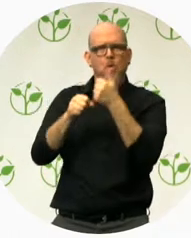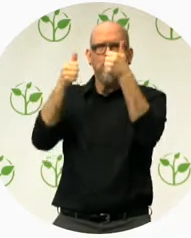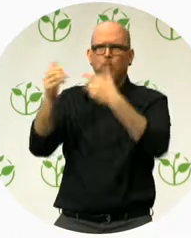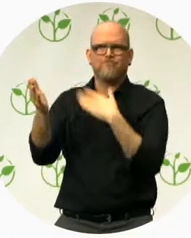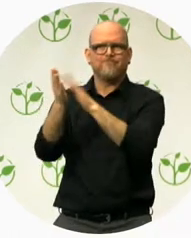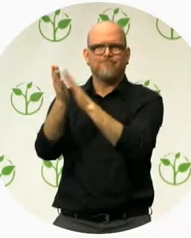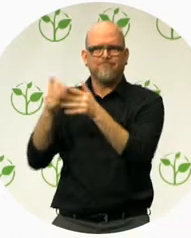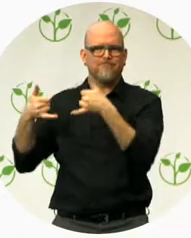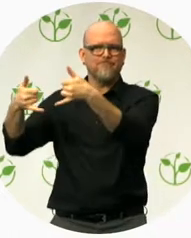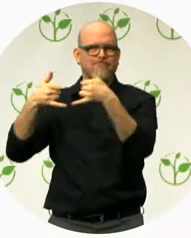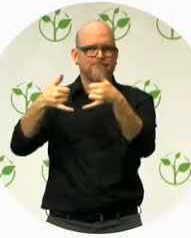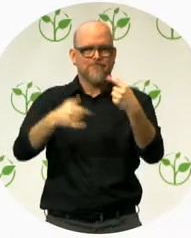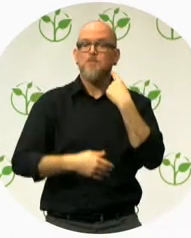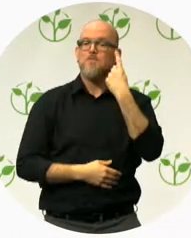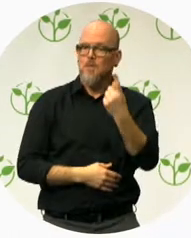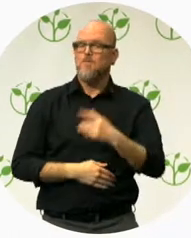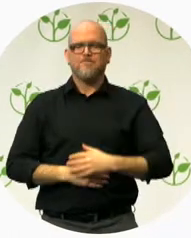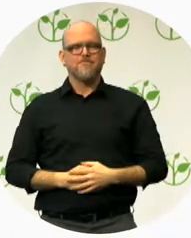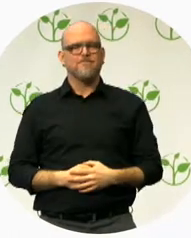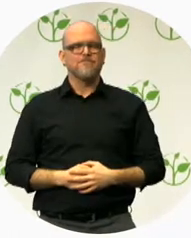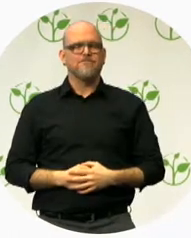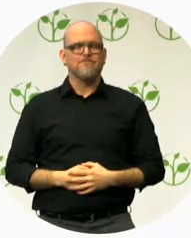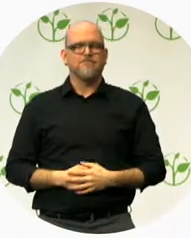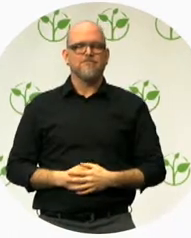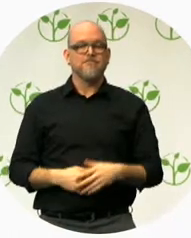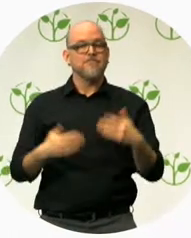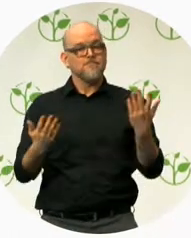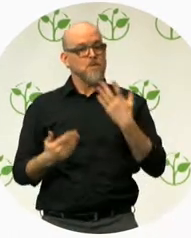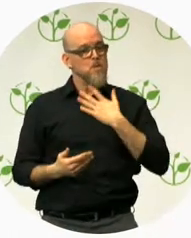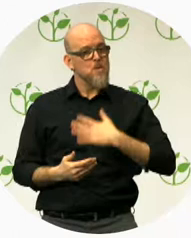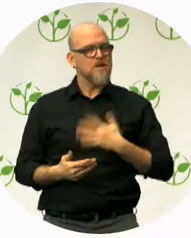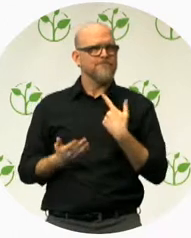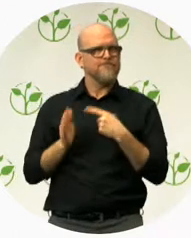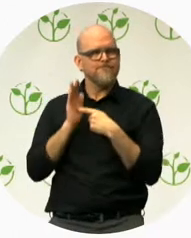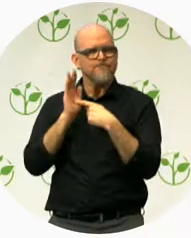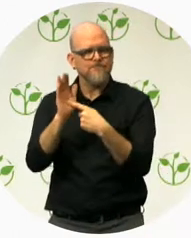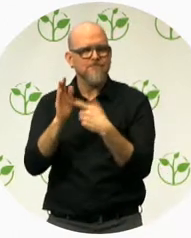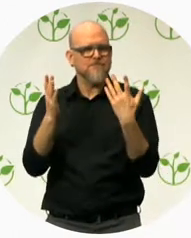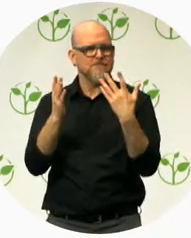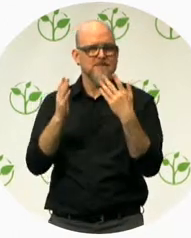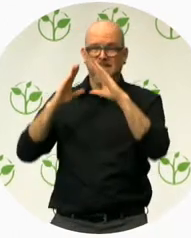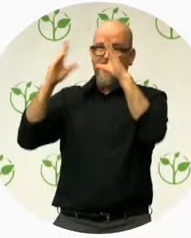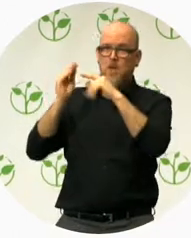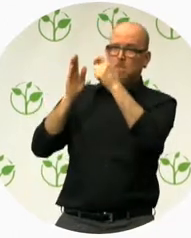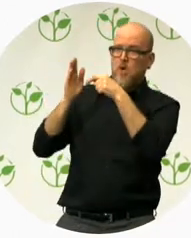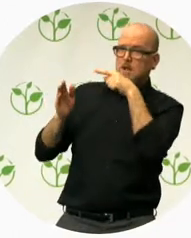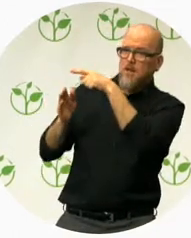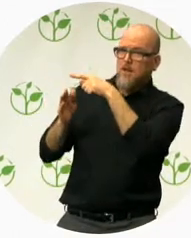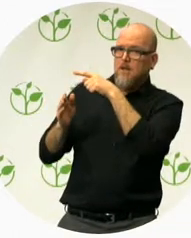happy to announce an exciting initiative, the Zero Project Impact